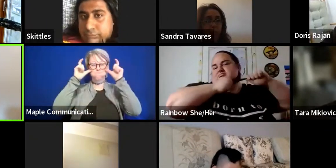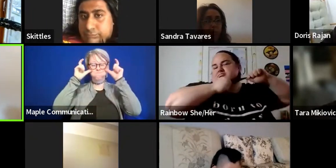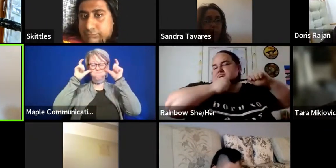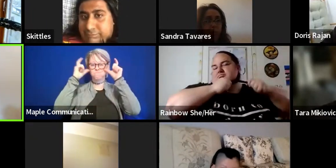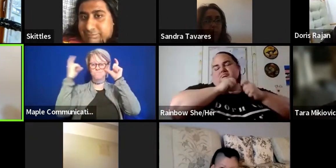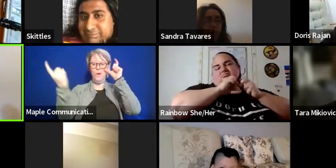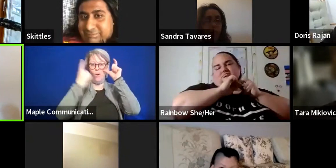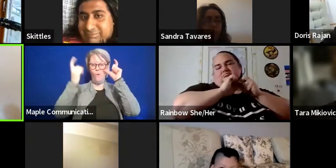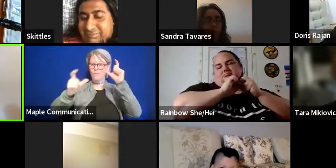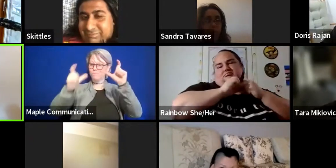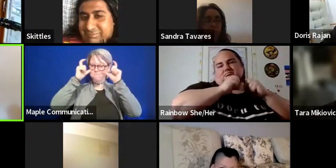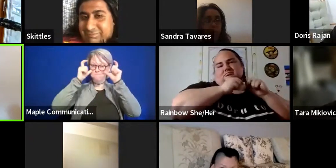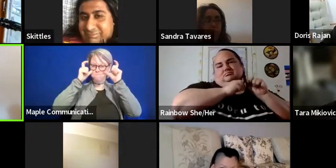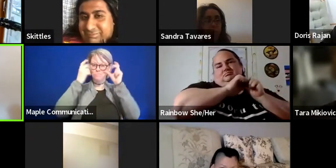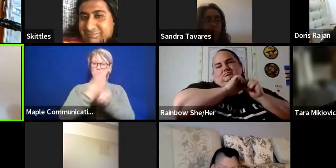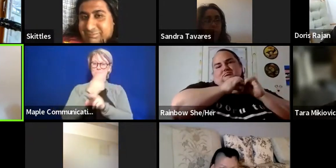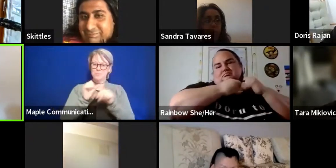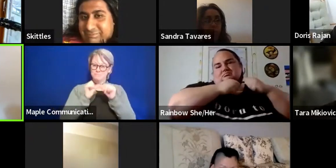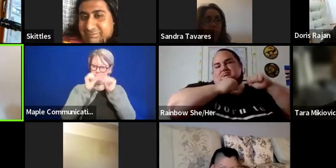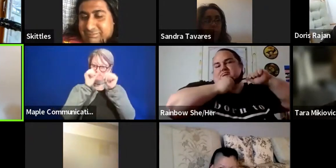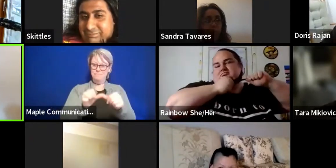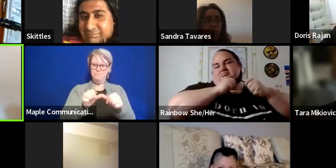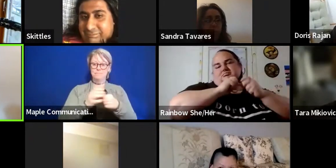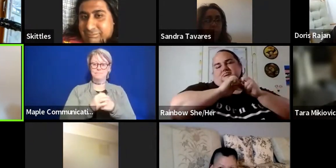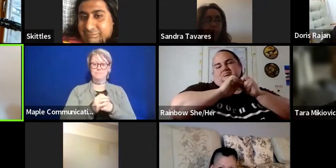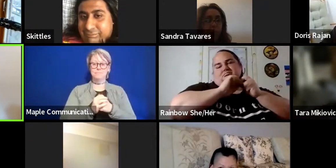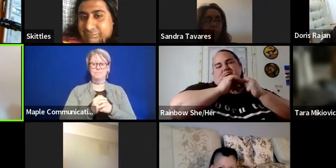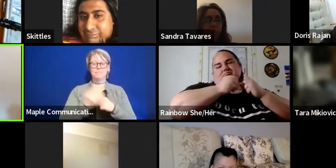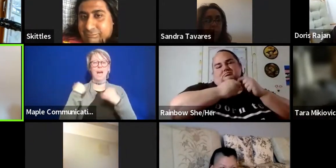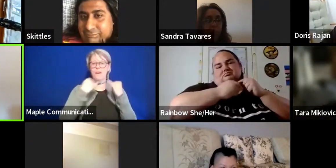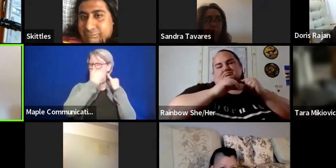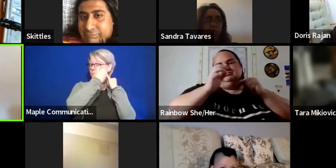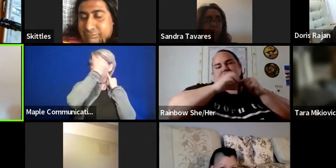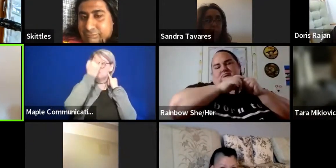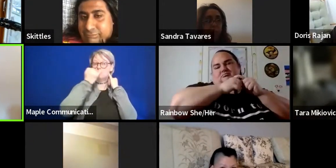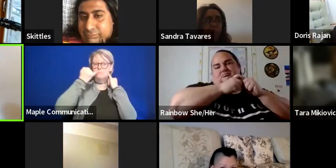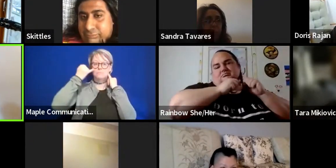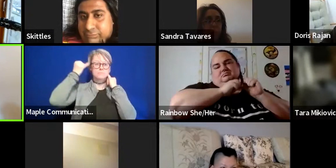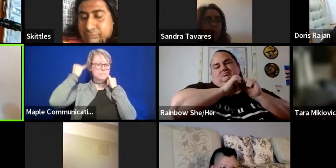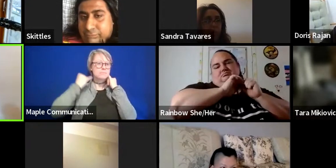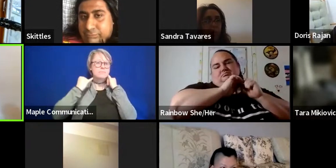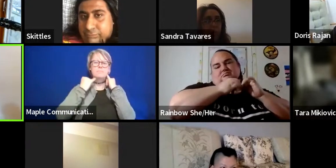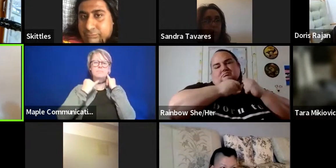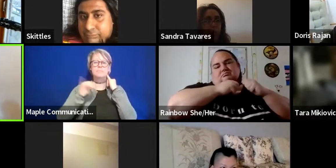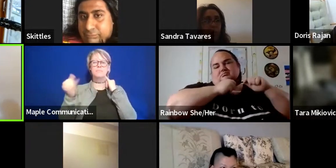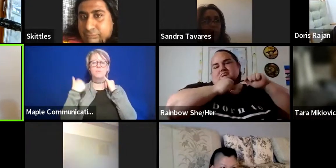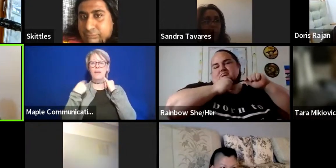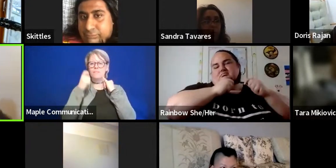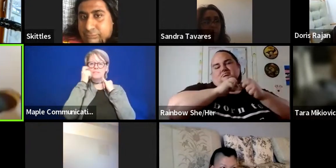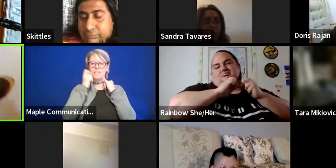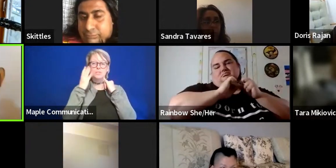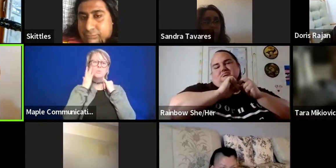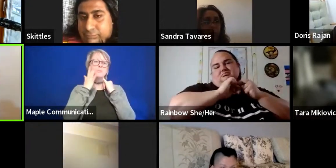I'm always hiding behind. I use supplemental oxygen through a nasal cannula, and I have a tattoo on my face,